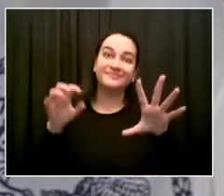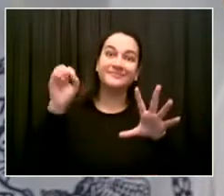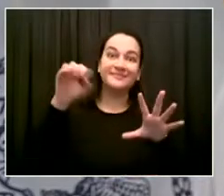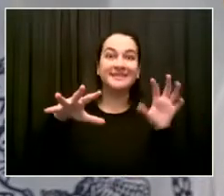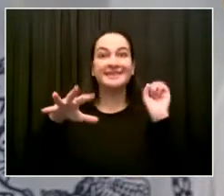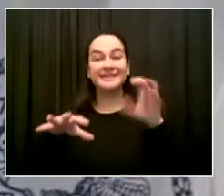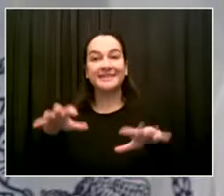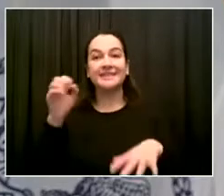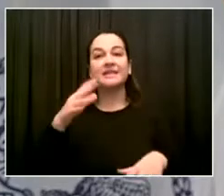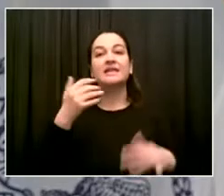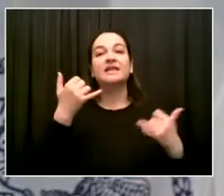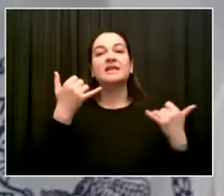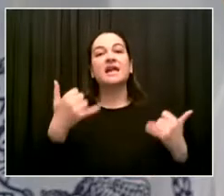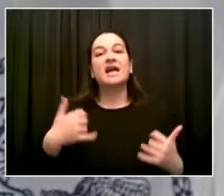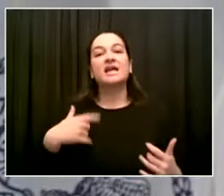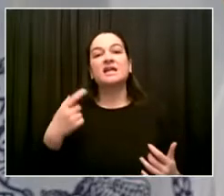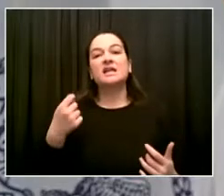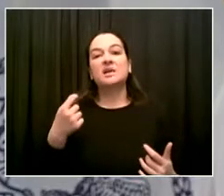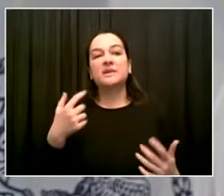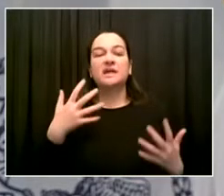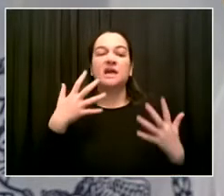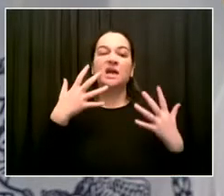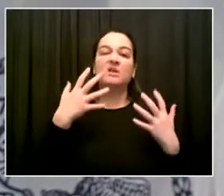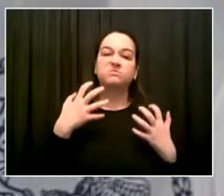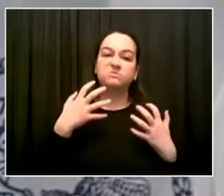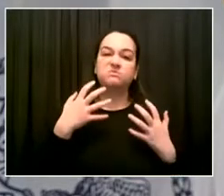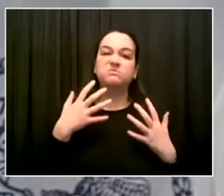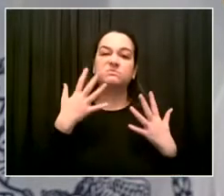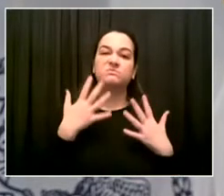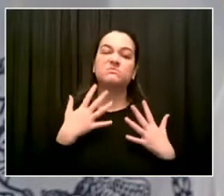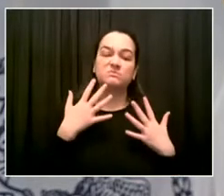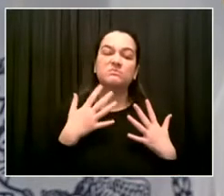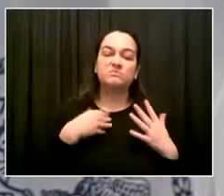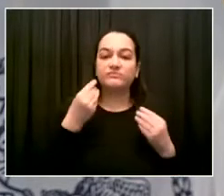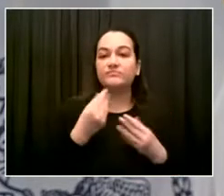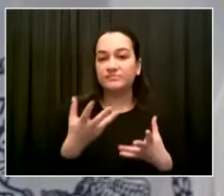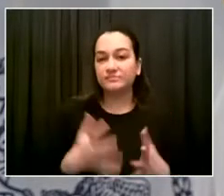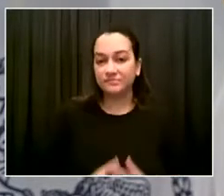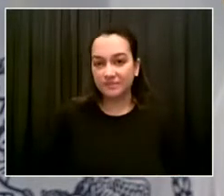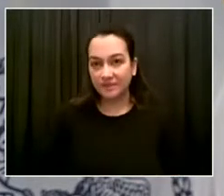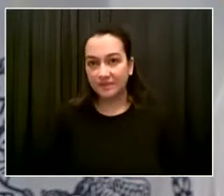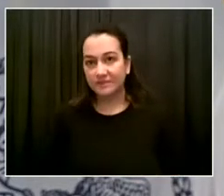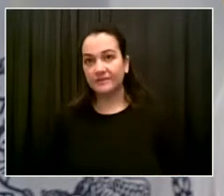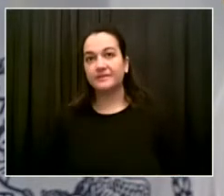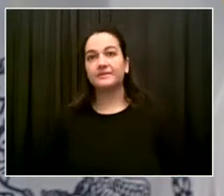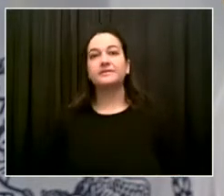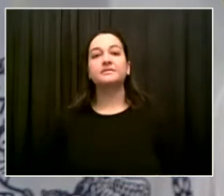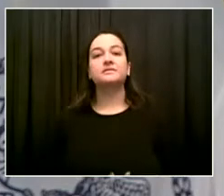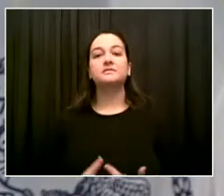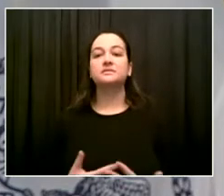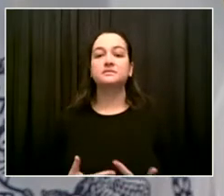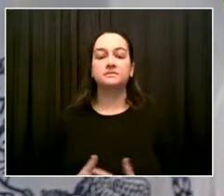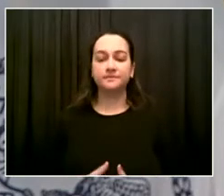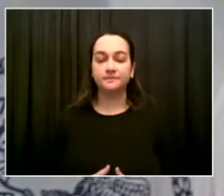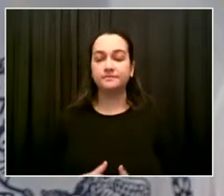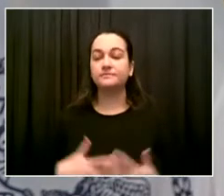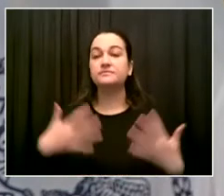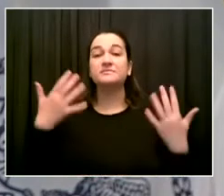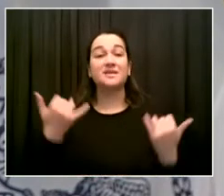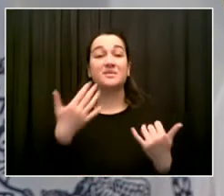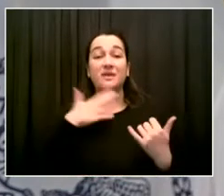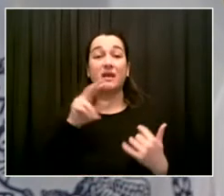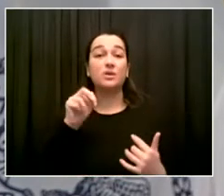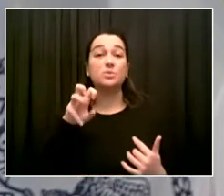something painful, because we continue to see these horrible, disgusting attacks on Asian American